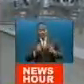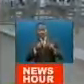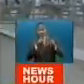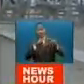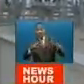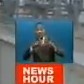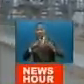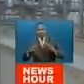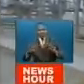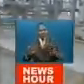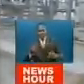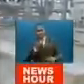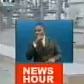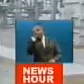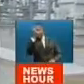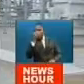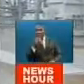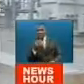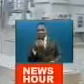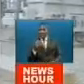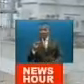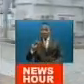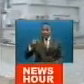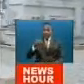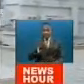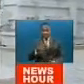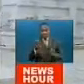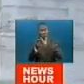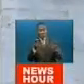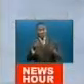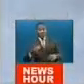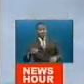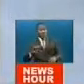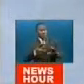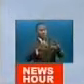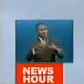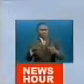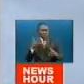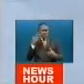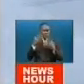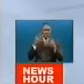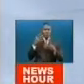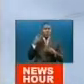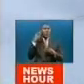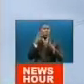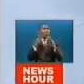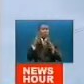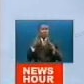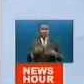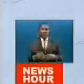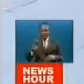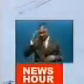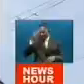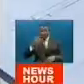communities. Parliamentarians in charge of these communities today expressed worry over power generation issues. The Minister